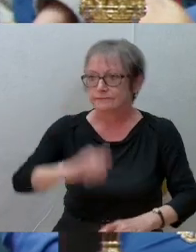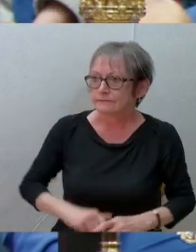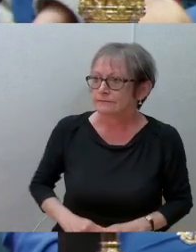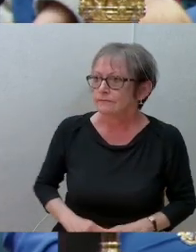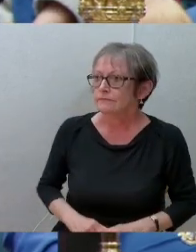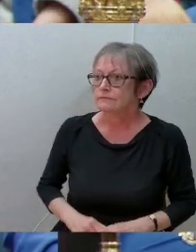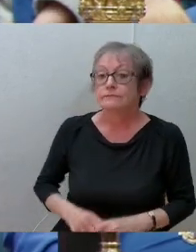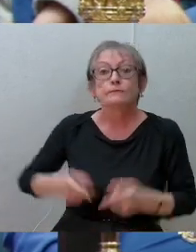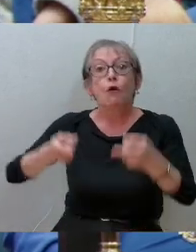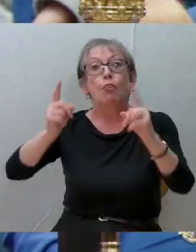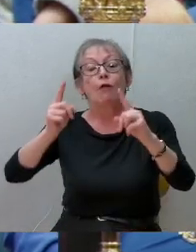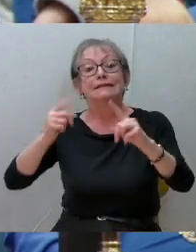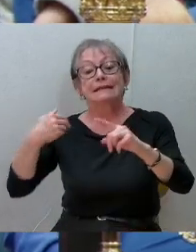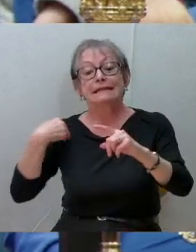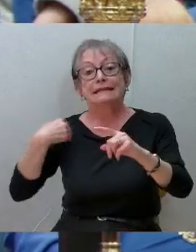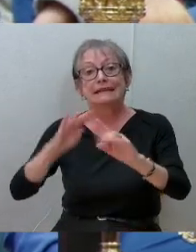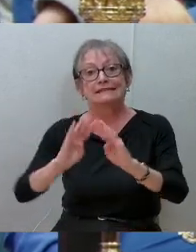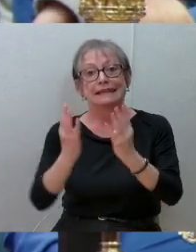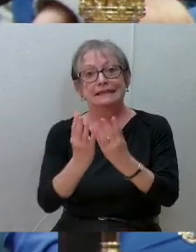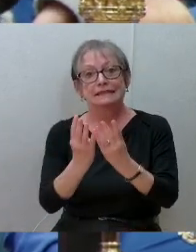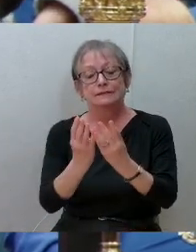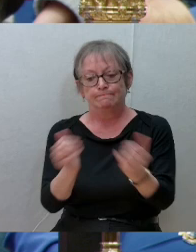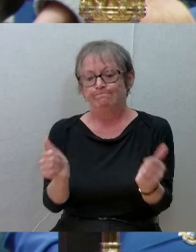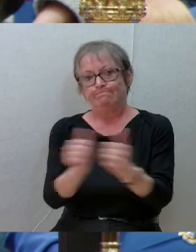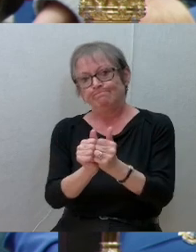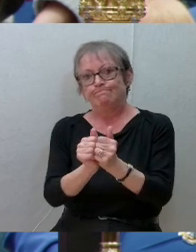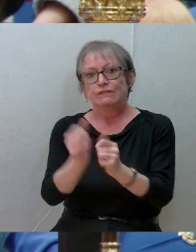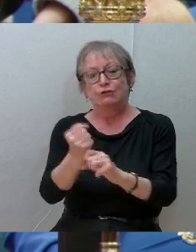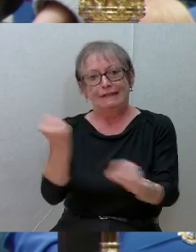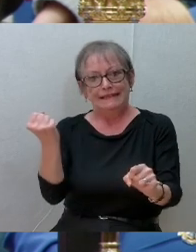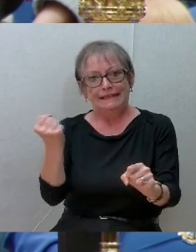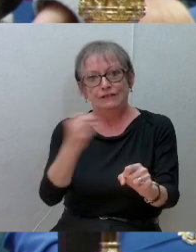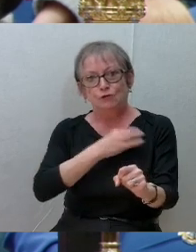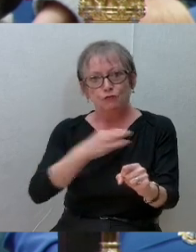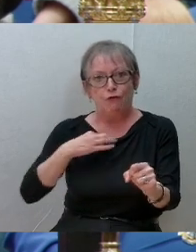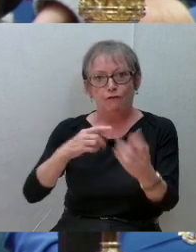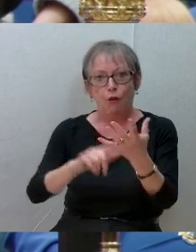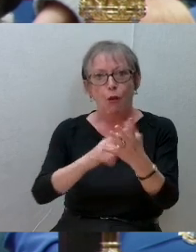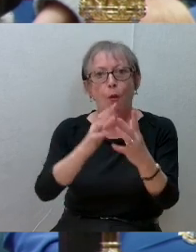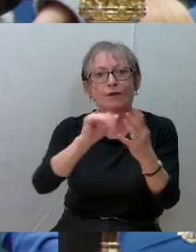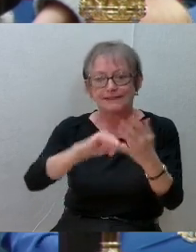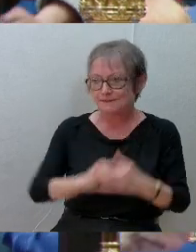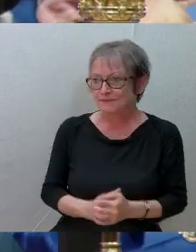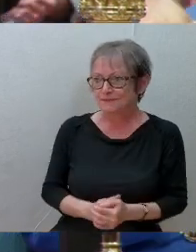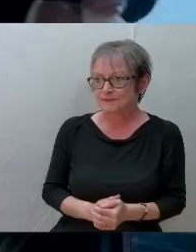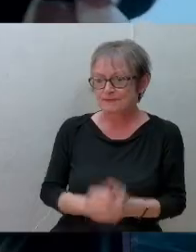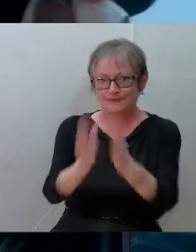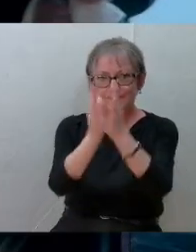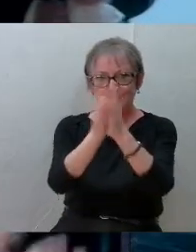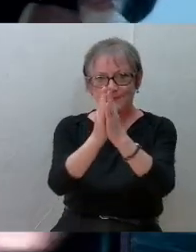By the authority of the Senate, I confer upon you the degree of Doctor of Laws.